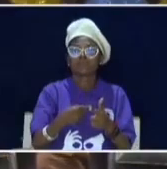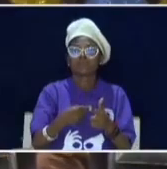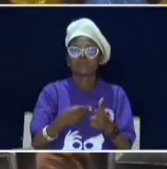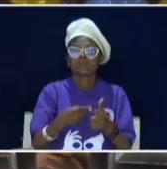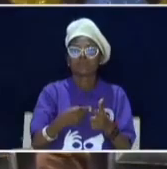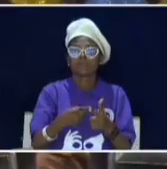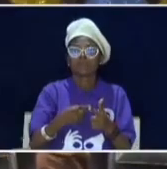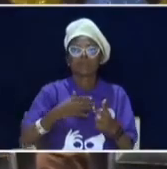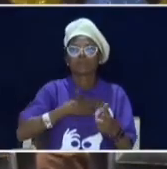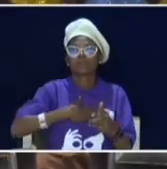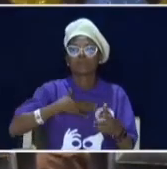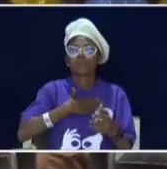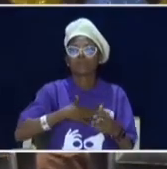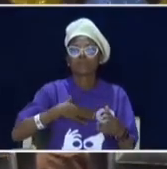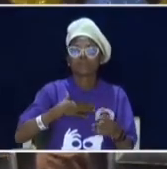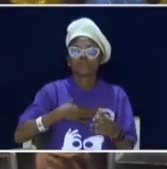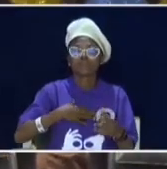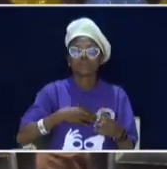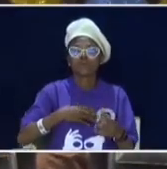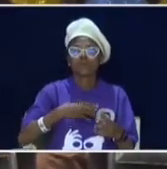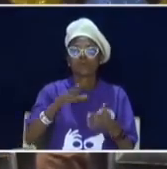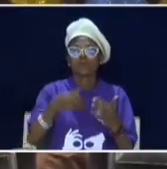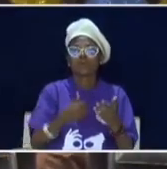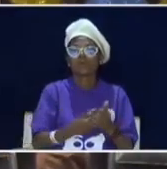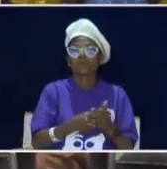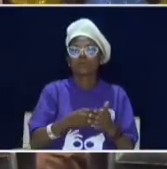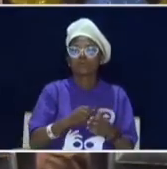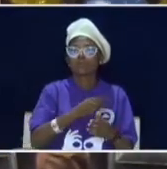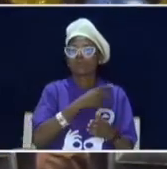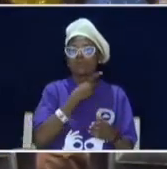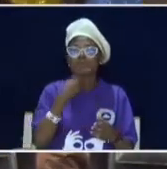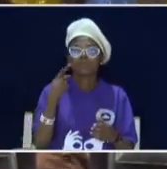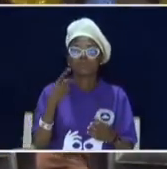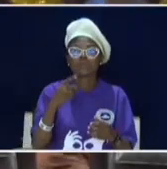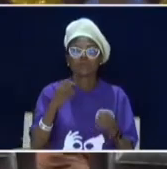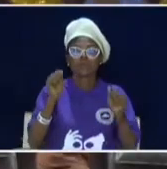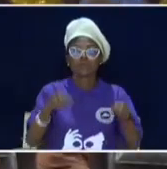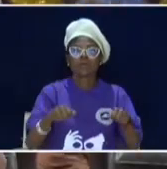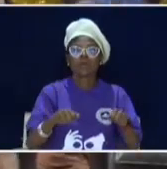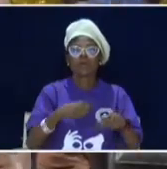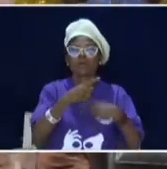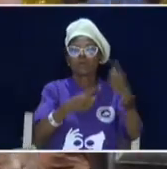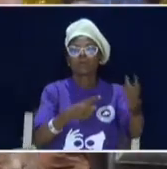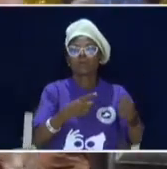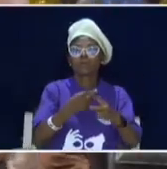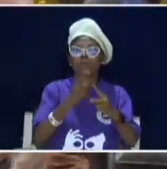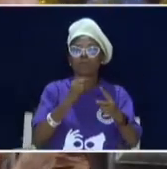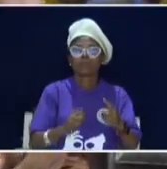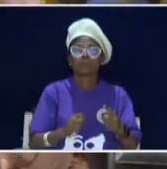Please, ministers of God, you can go from the altar to your